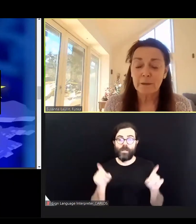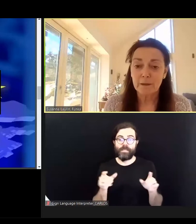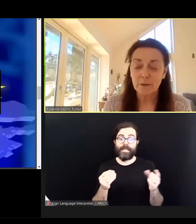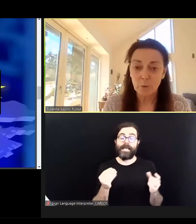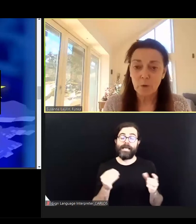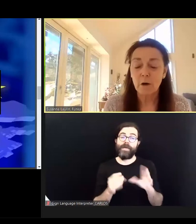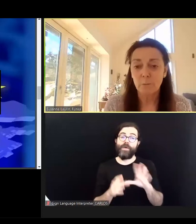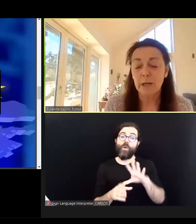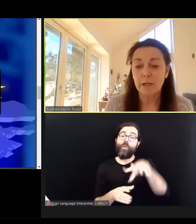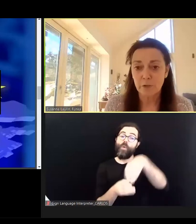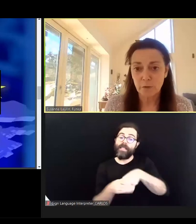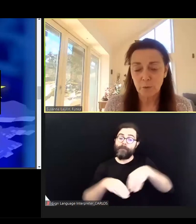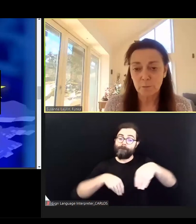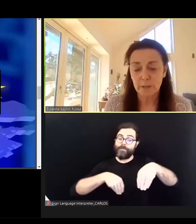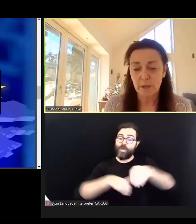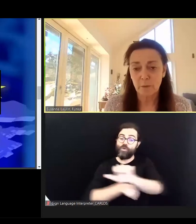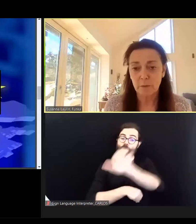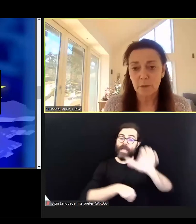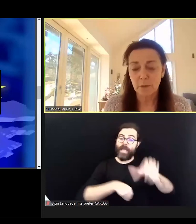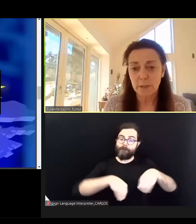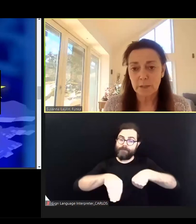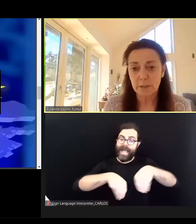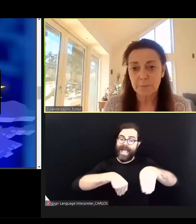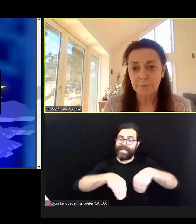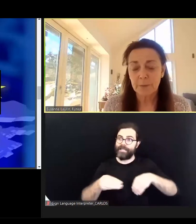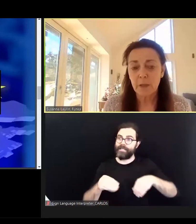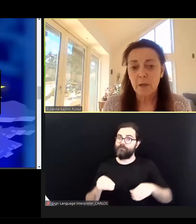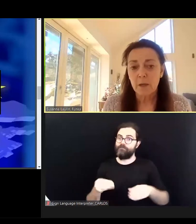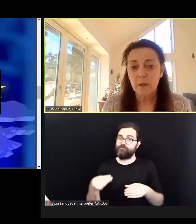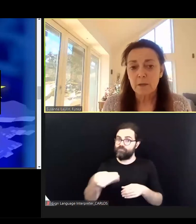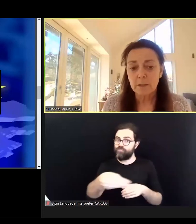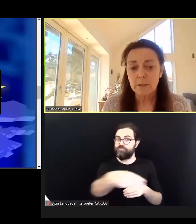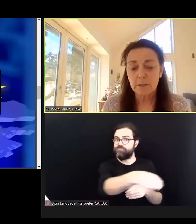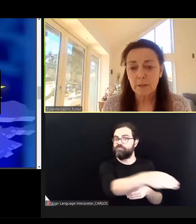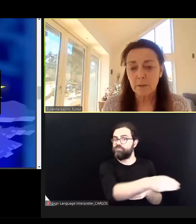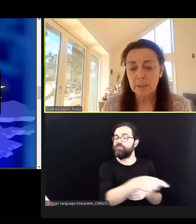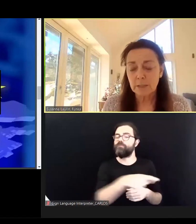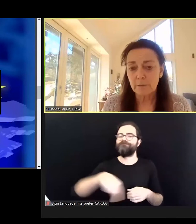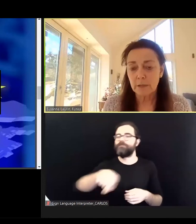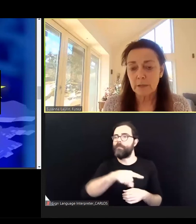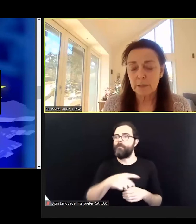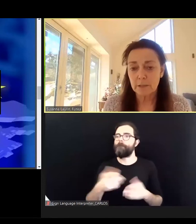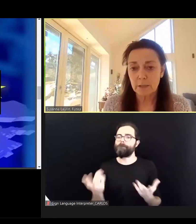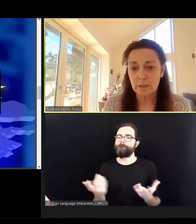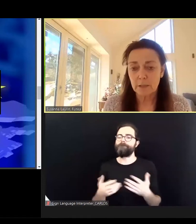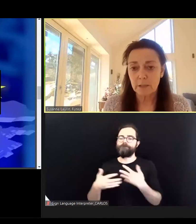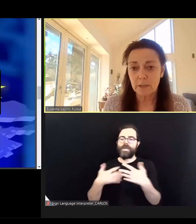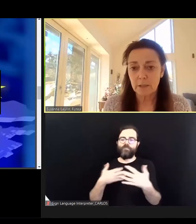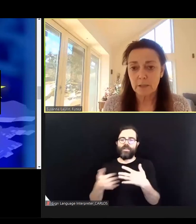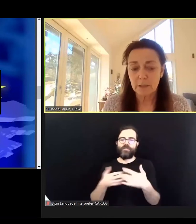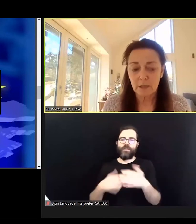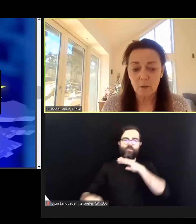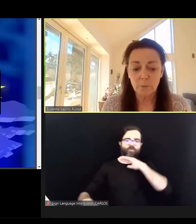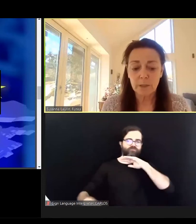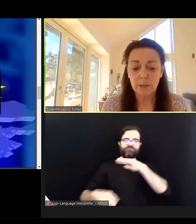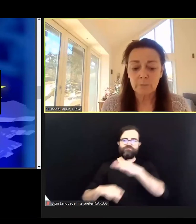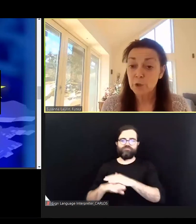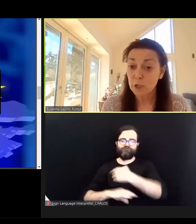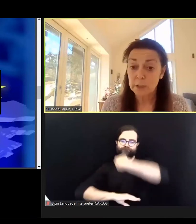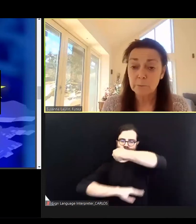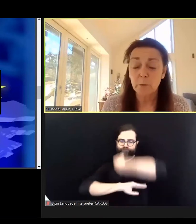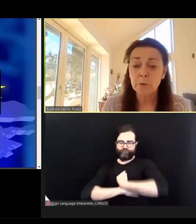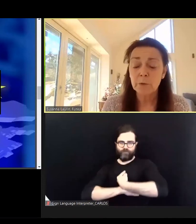doesn't cover all private sector. And really in this directive, it doesn't matter what kind of organization is behind.